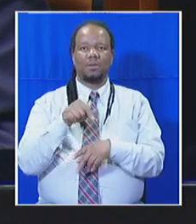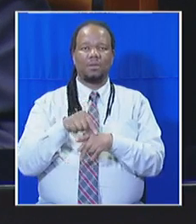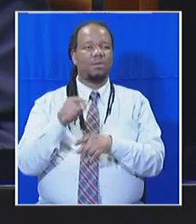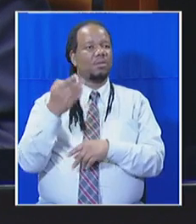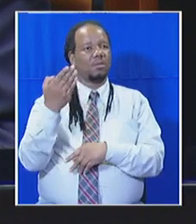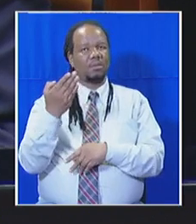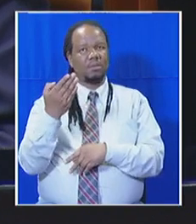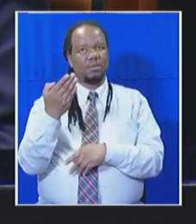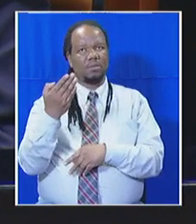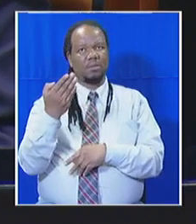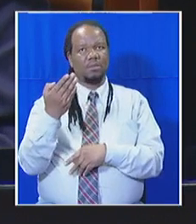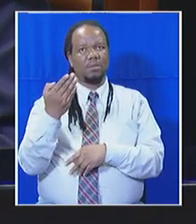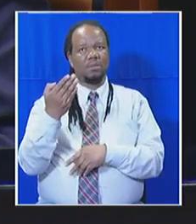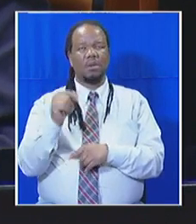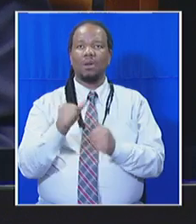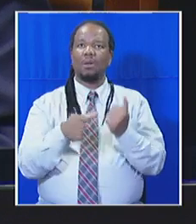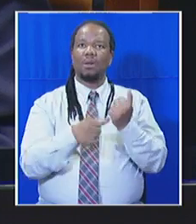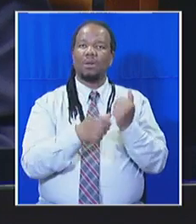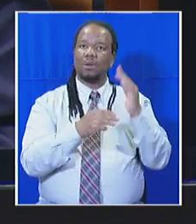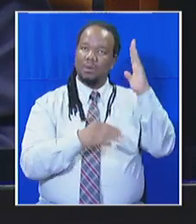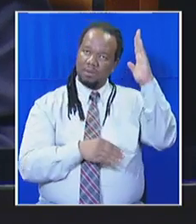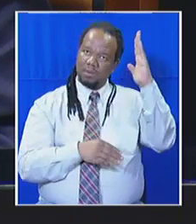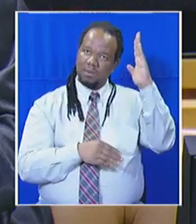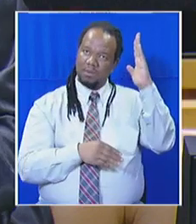Point of order, Deputy Speaker. Yes.